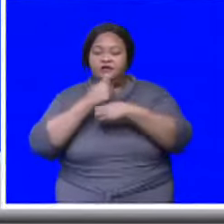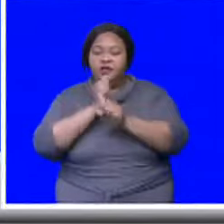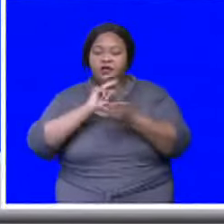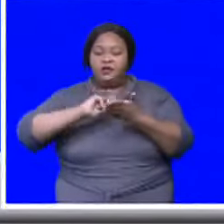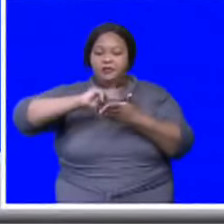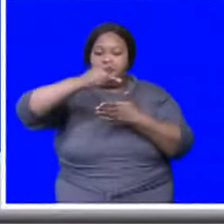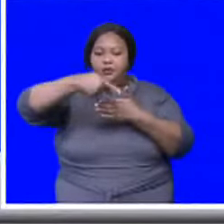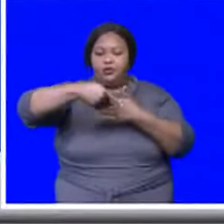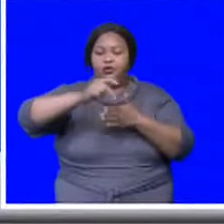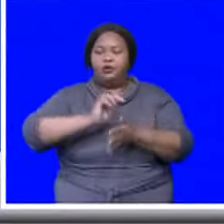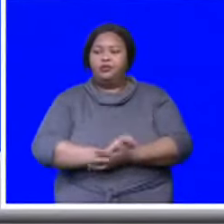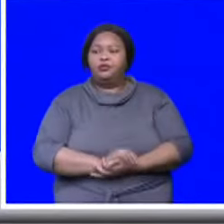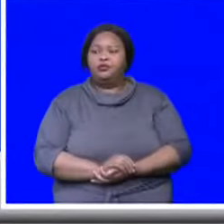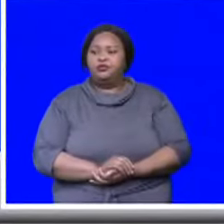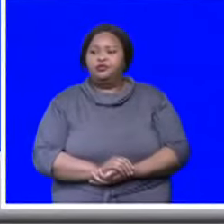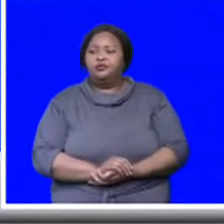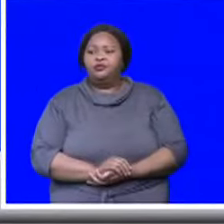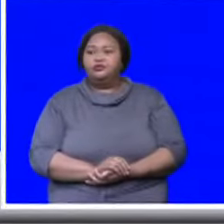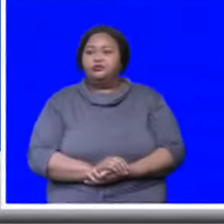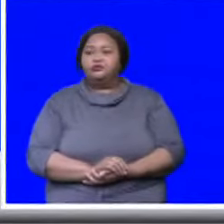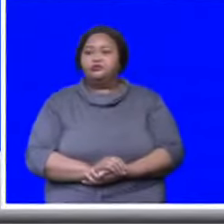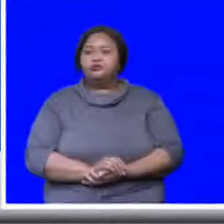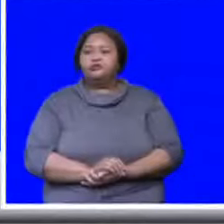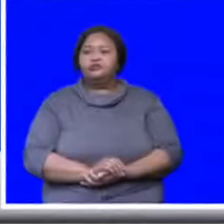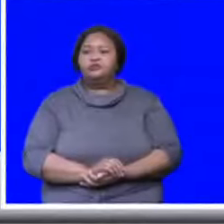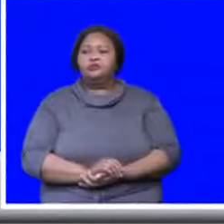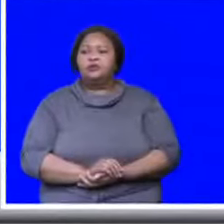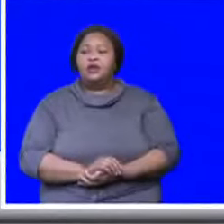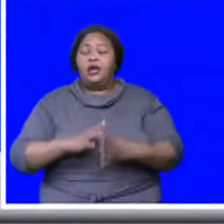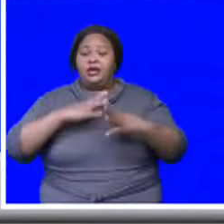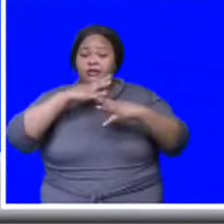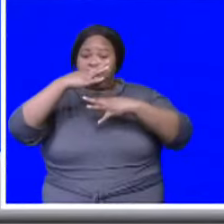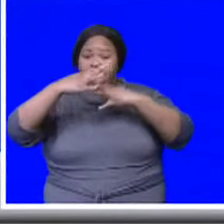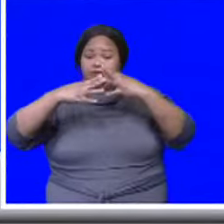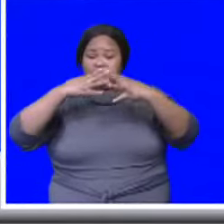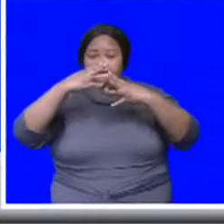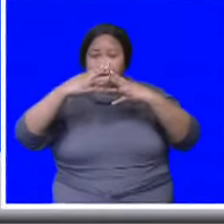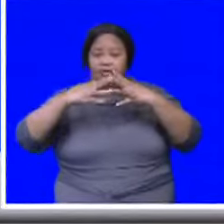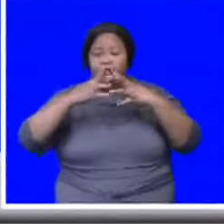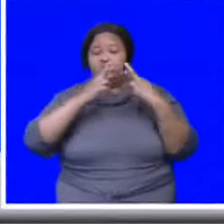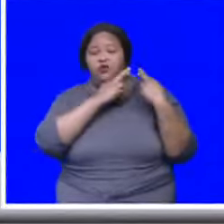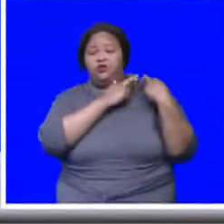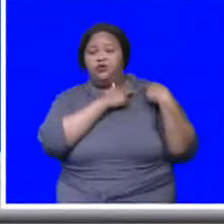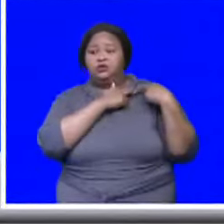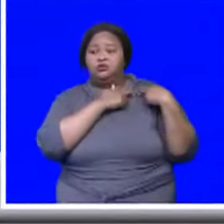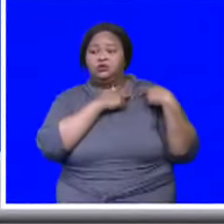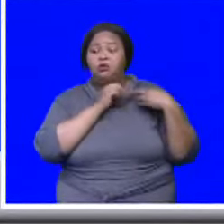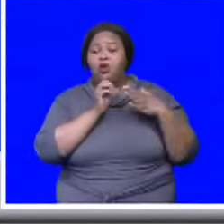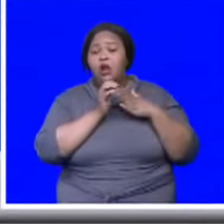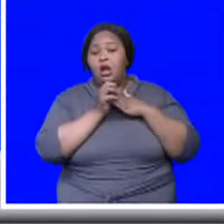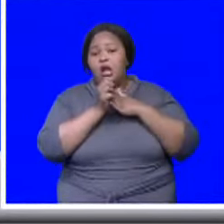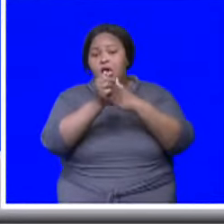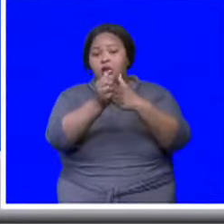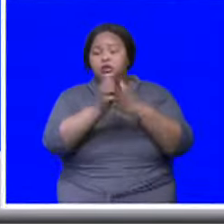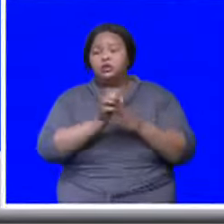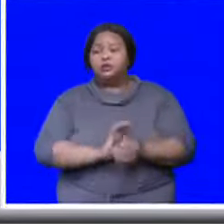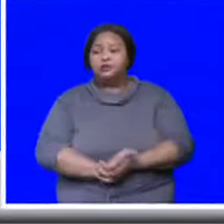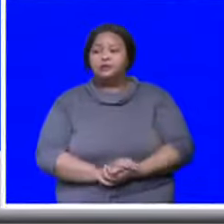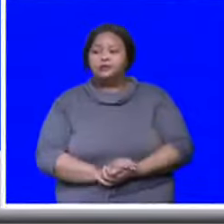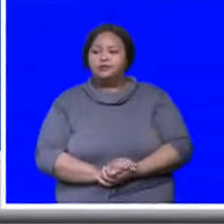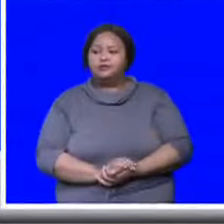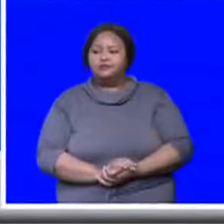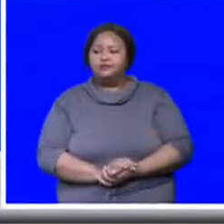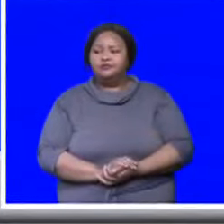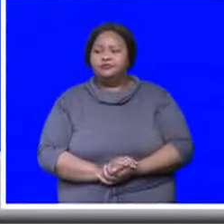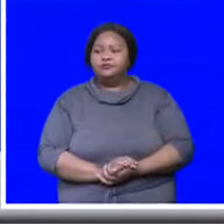the facts and allow science to light the way. I'm going to turn now to the negotiations. I am encouraged